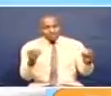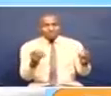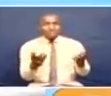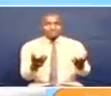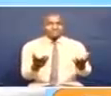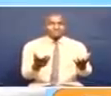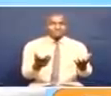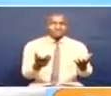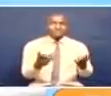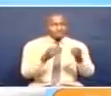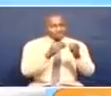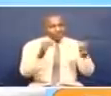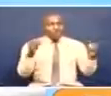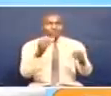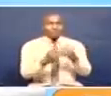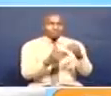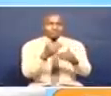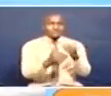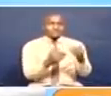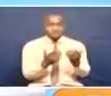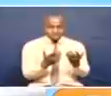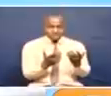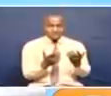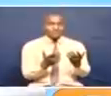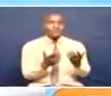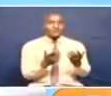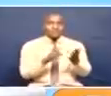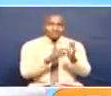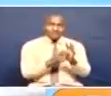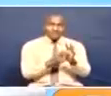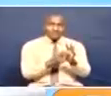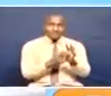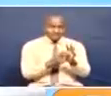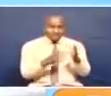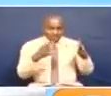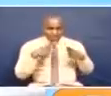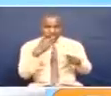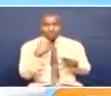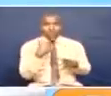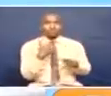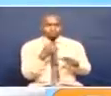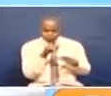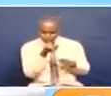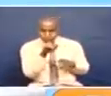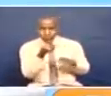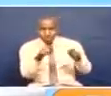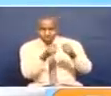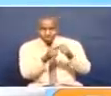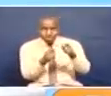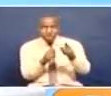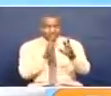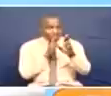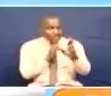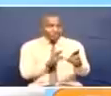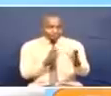president. It's a long process. Right. And you have 60 days. Correct. So therefore, in terms of the people who were identified, yes, and the reports